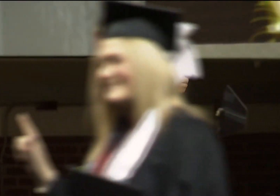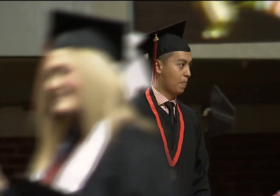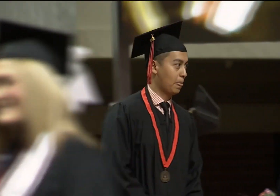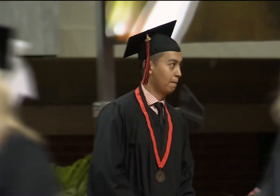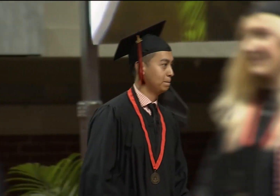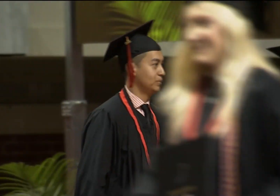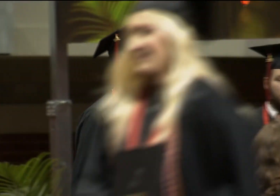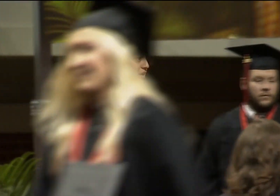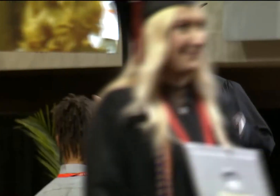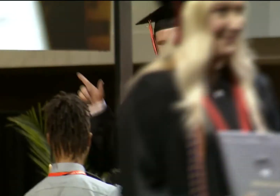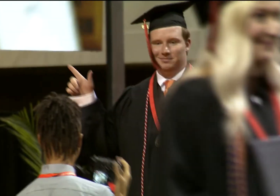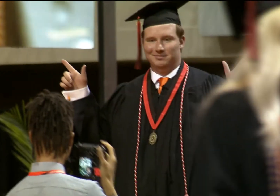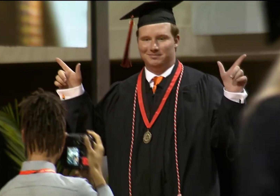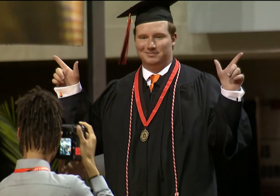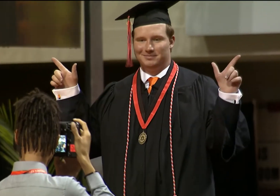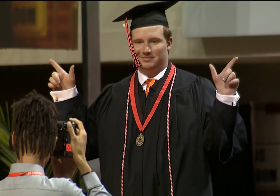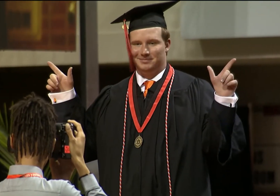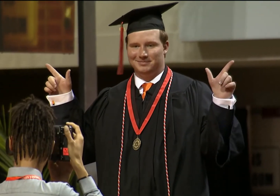Ivan Melendez.